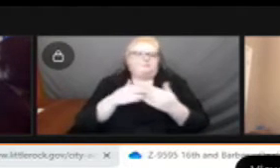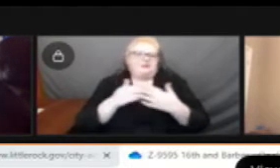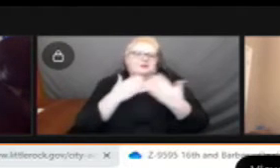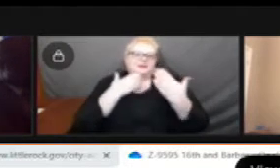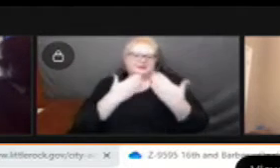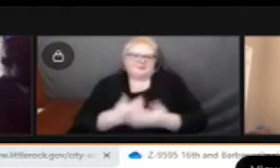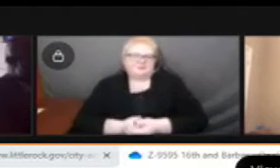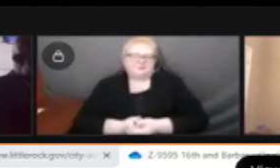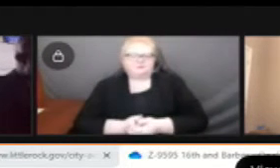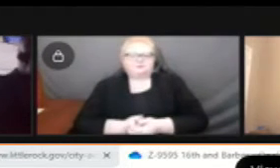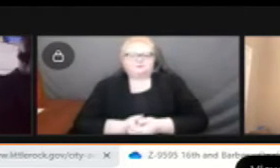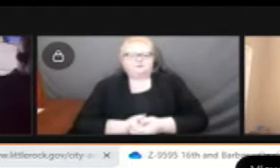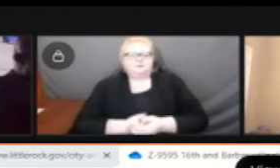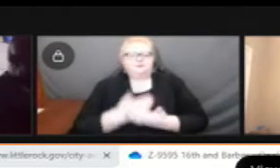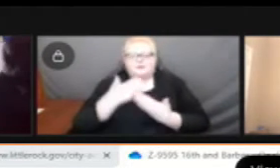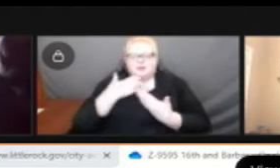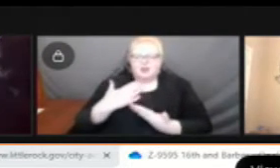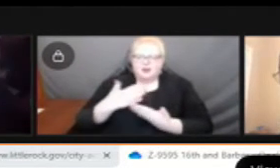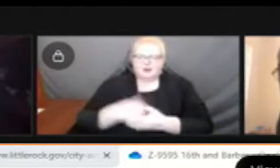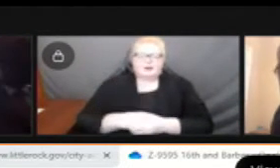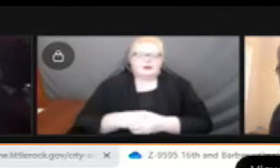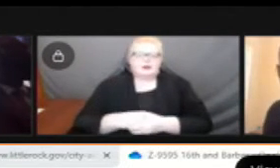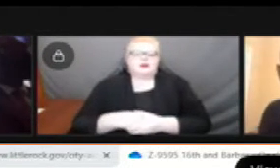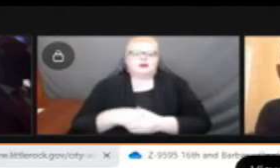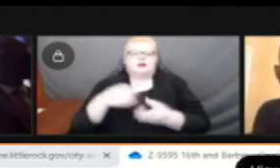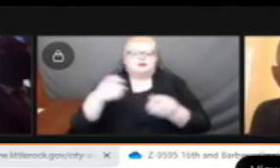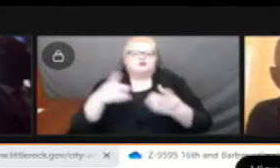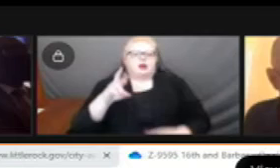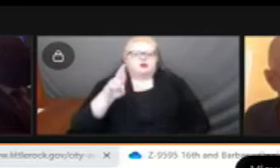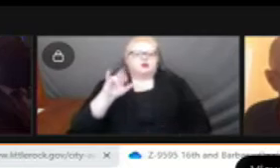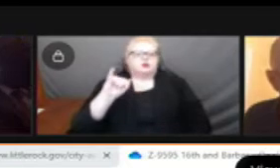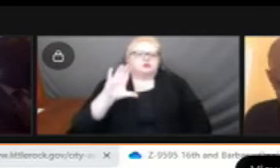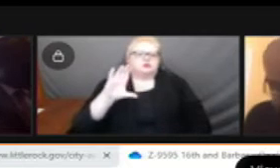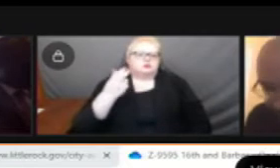you. Director Richardson.